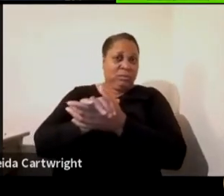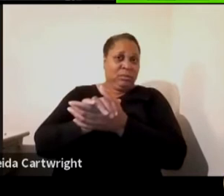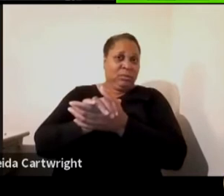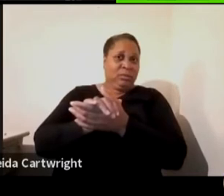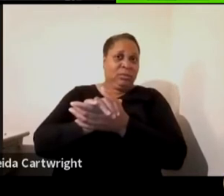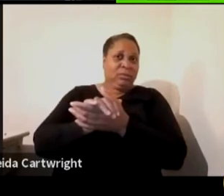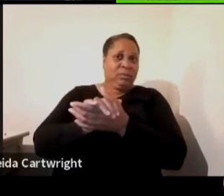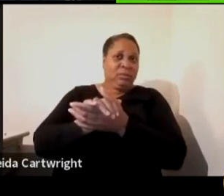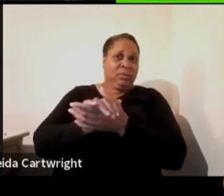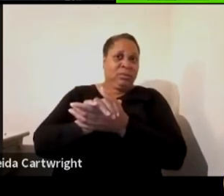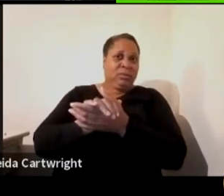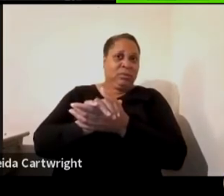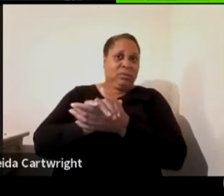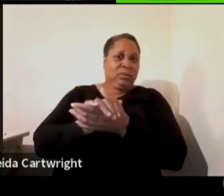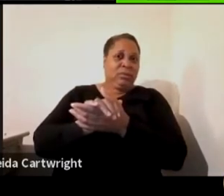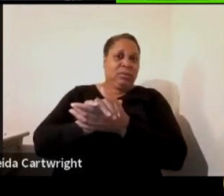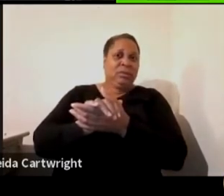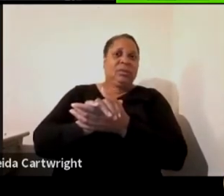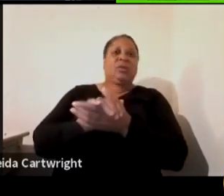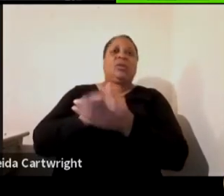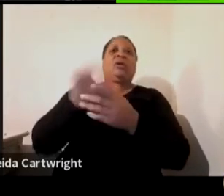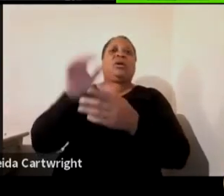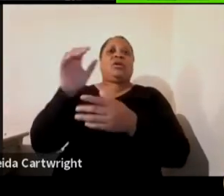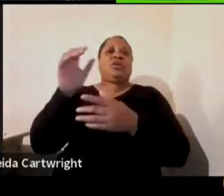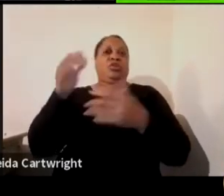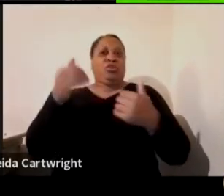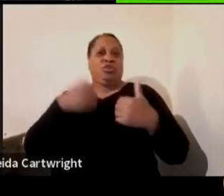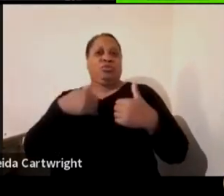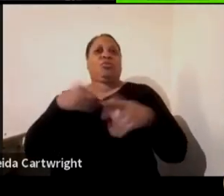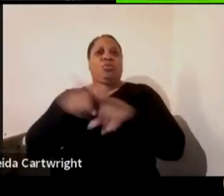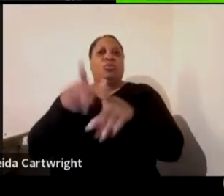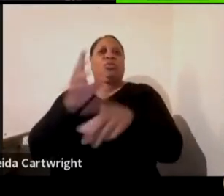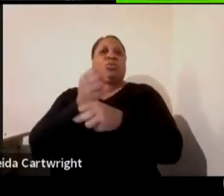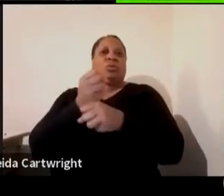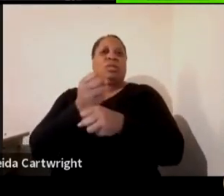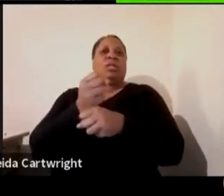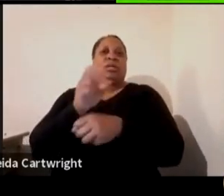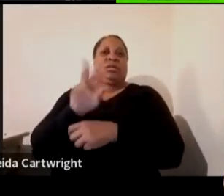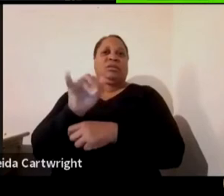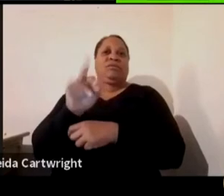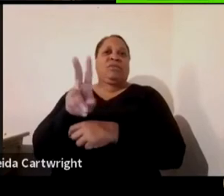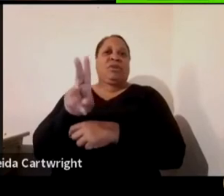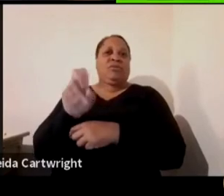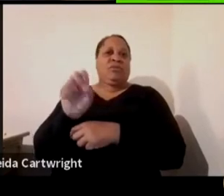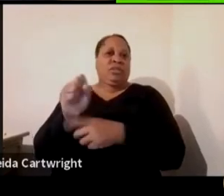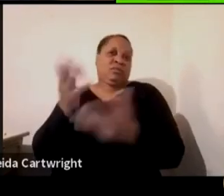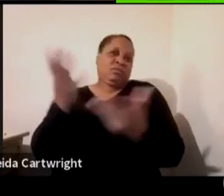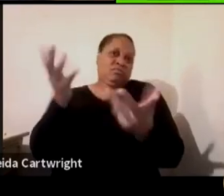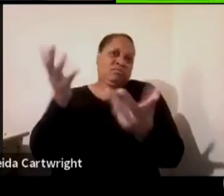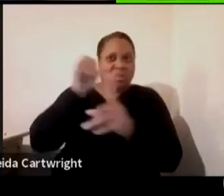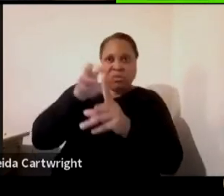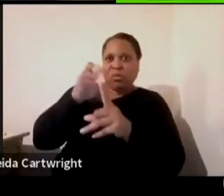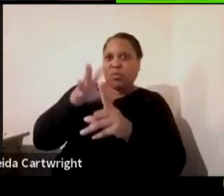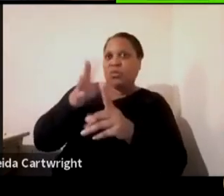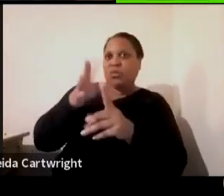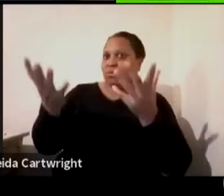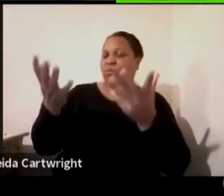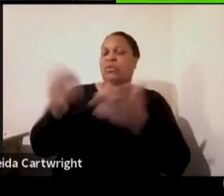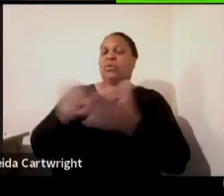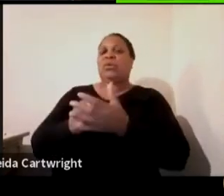the SARS-CoV-2 virus. And we know that unfortunately,